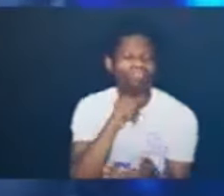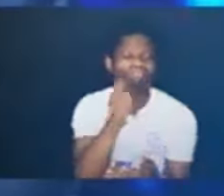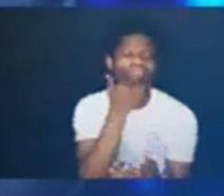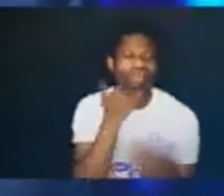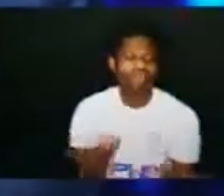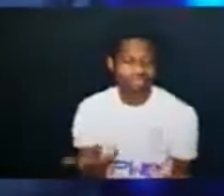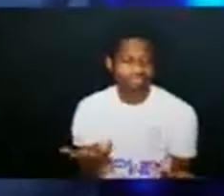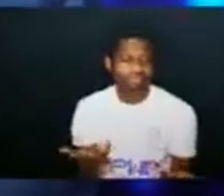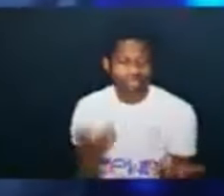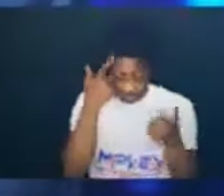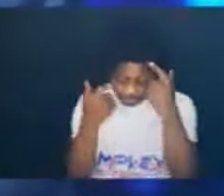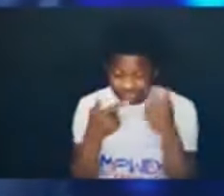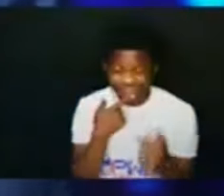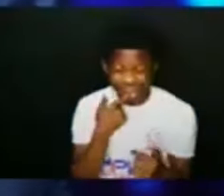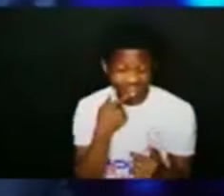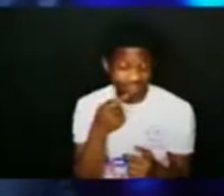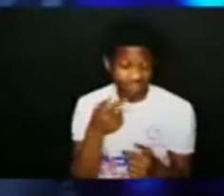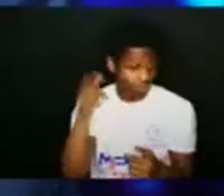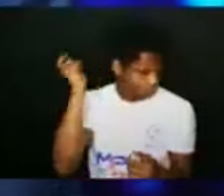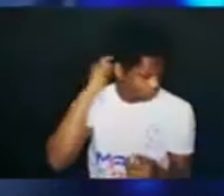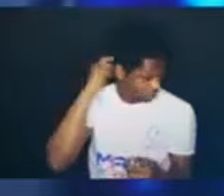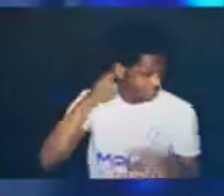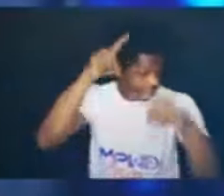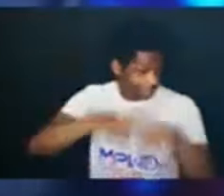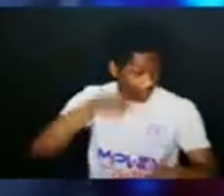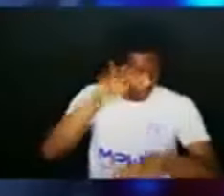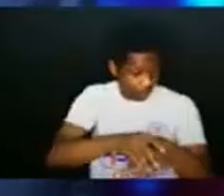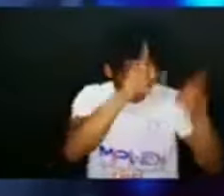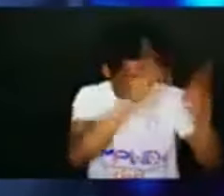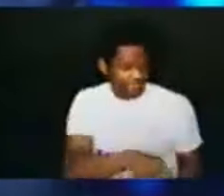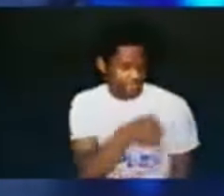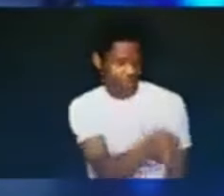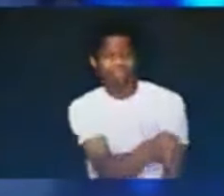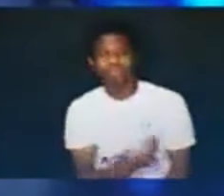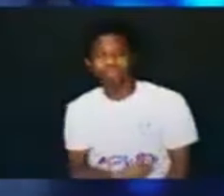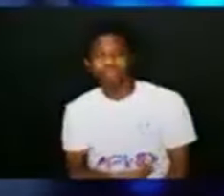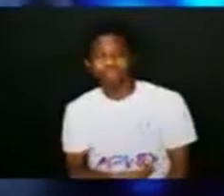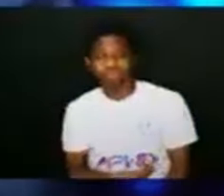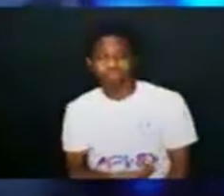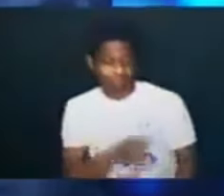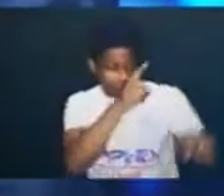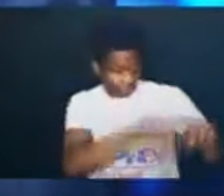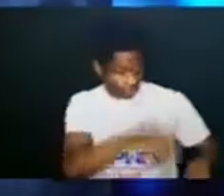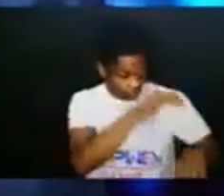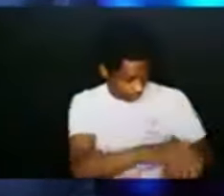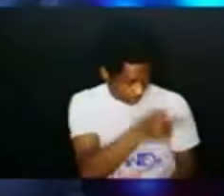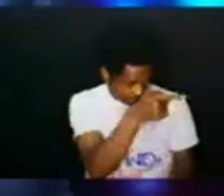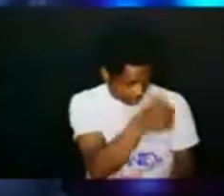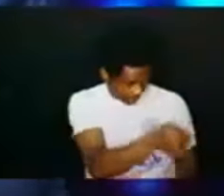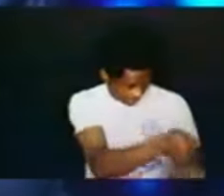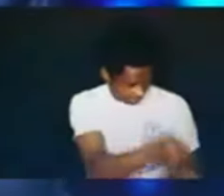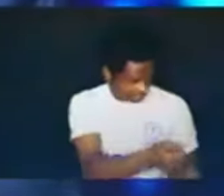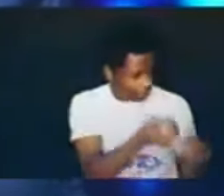have said that conscience is subjective. It depends on the